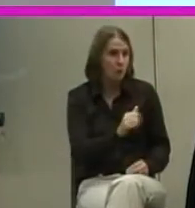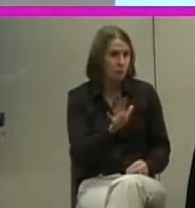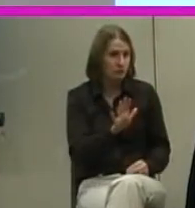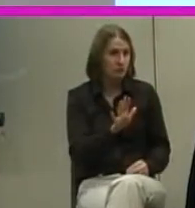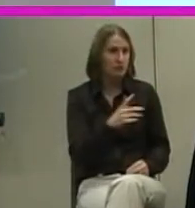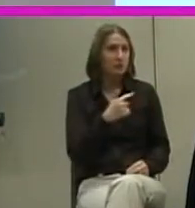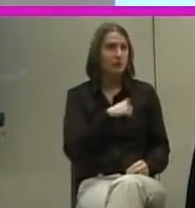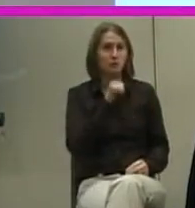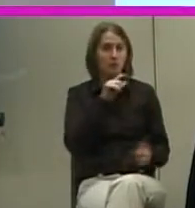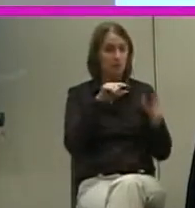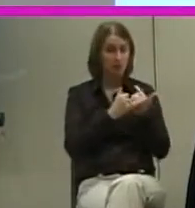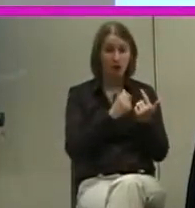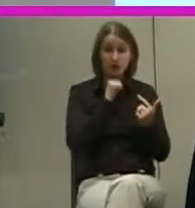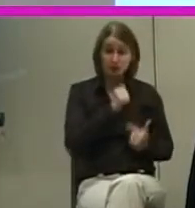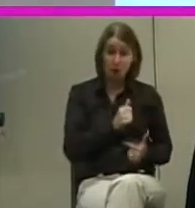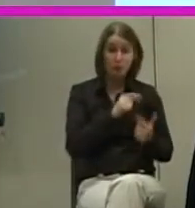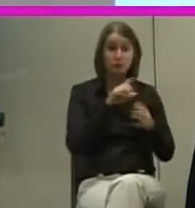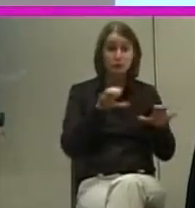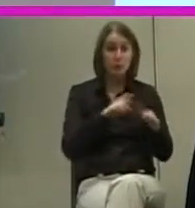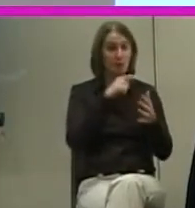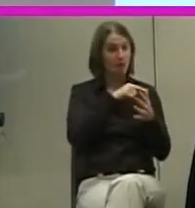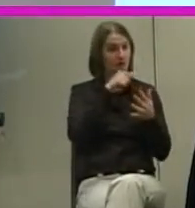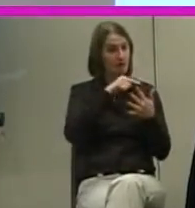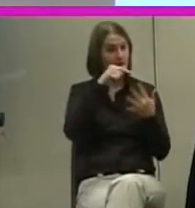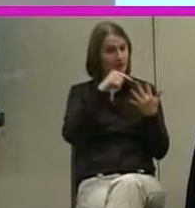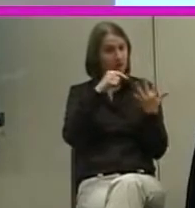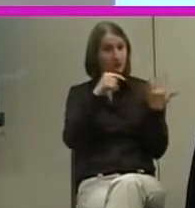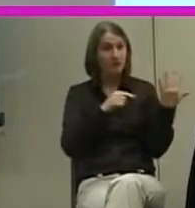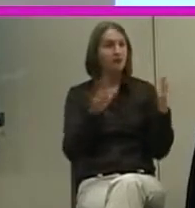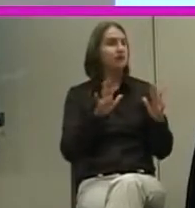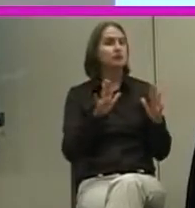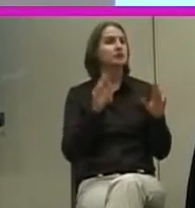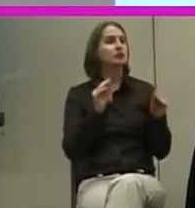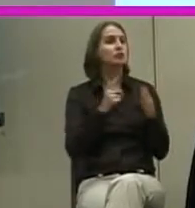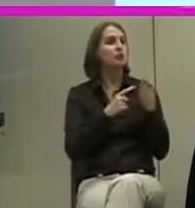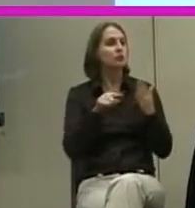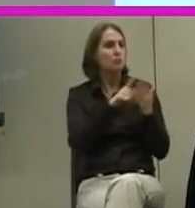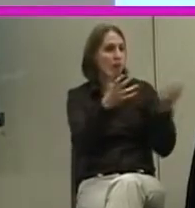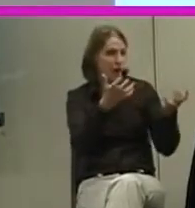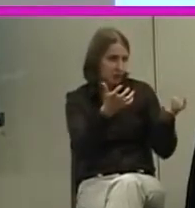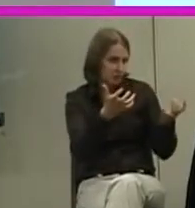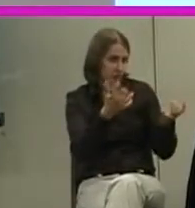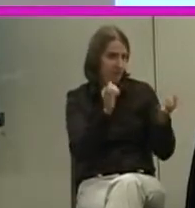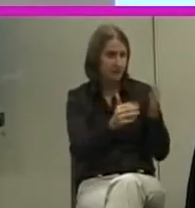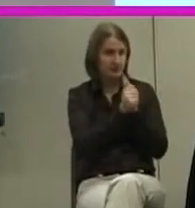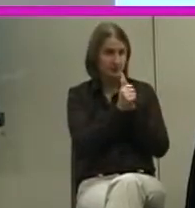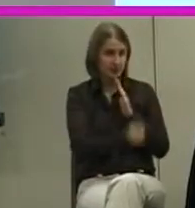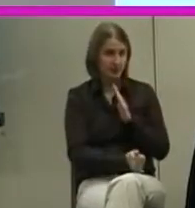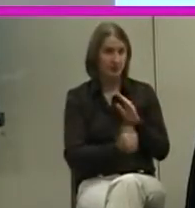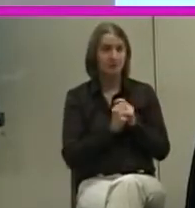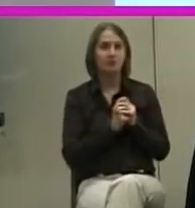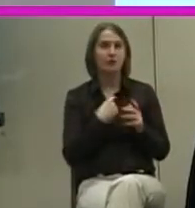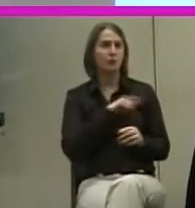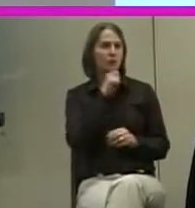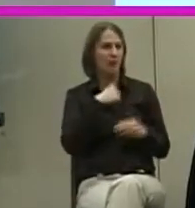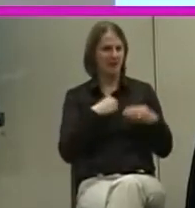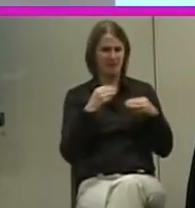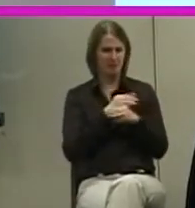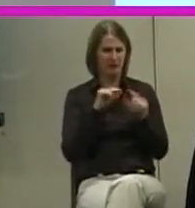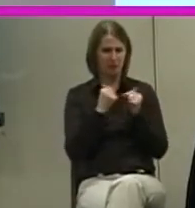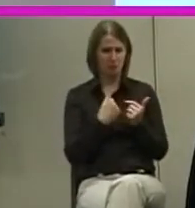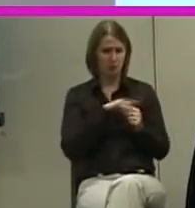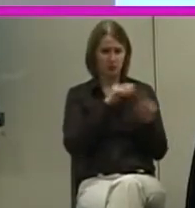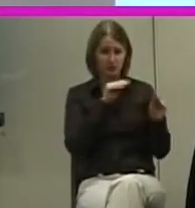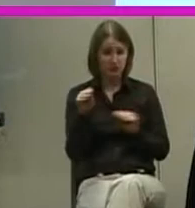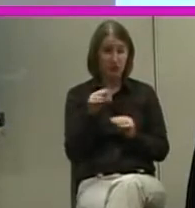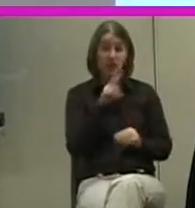where we teach kids how not to do something. We're going to teach them what we want. This is the skill. We wouldn't have a math group where we spent all our